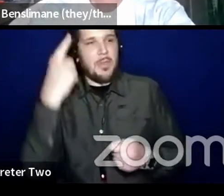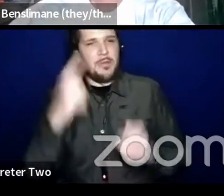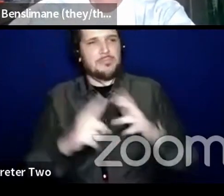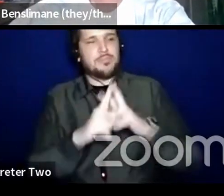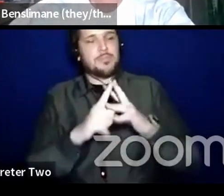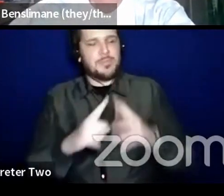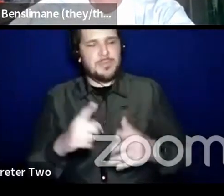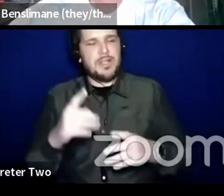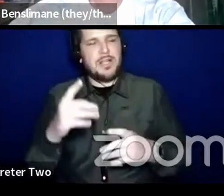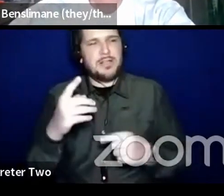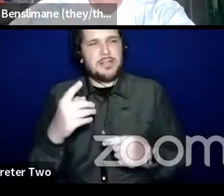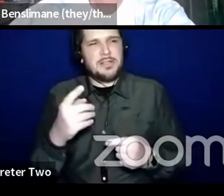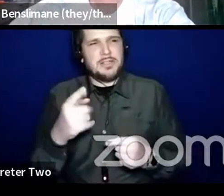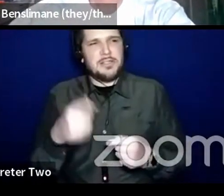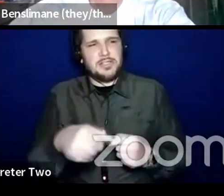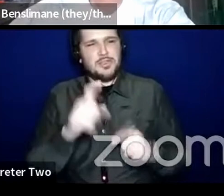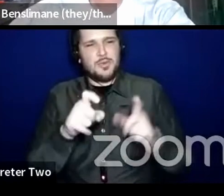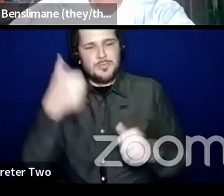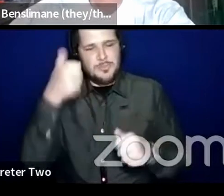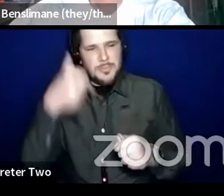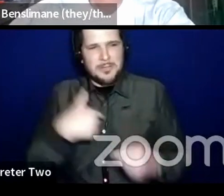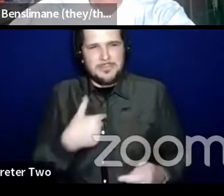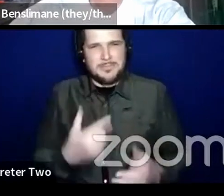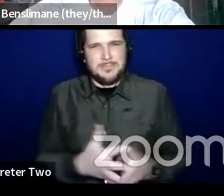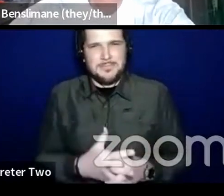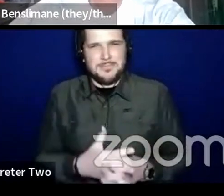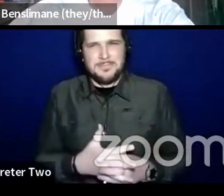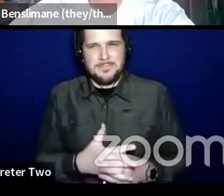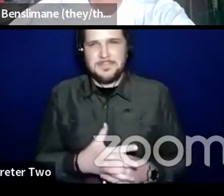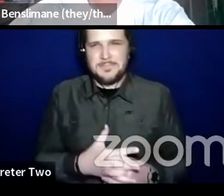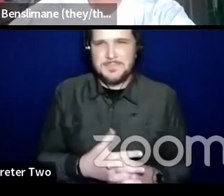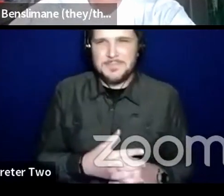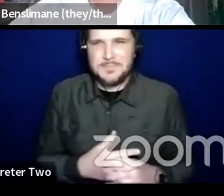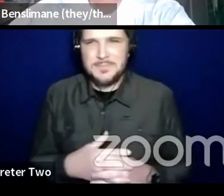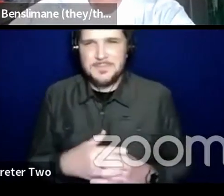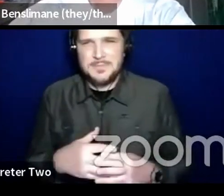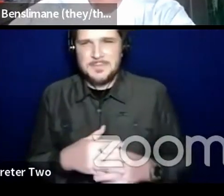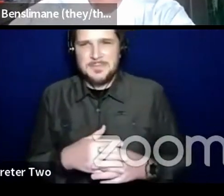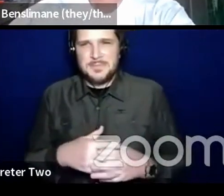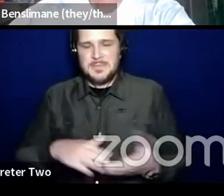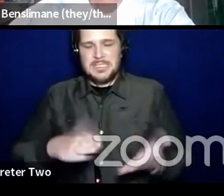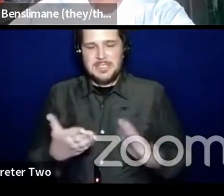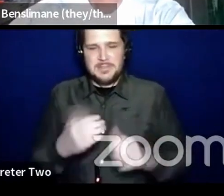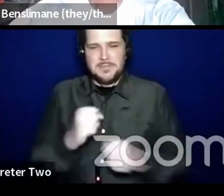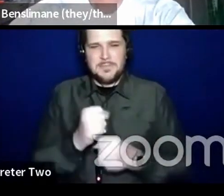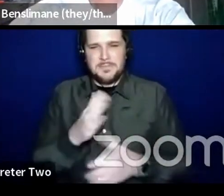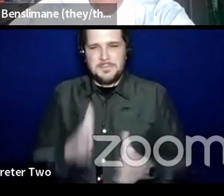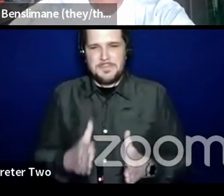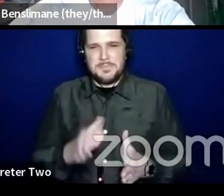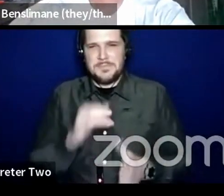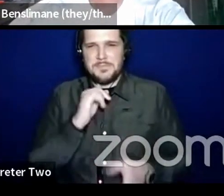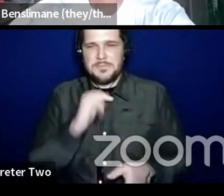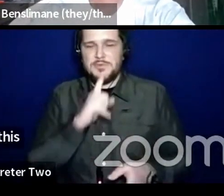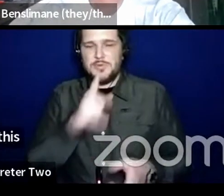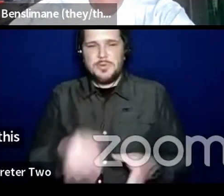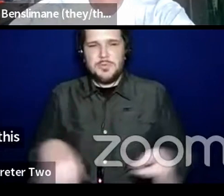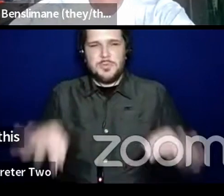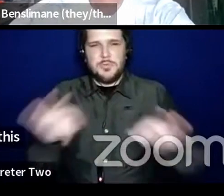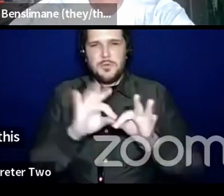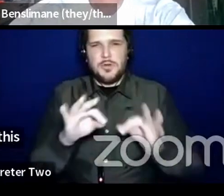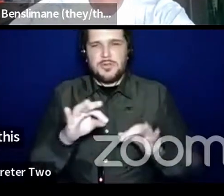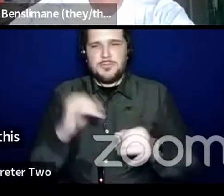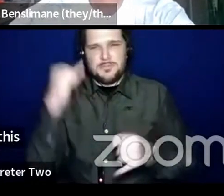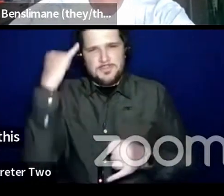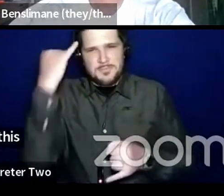this question. So maybe I'll start. So death making is a really important concept, which talks